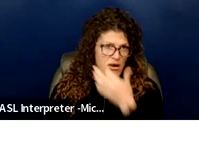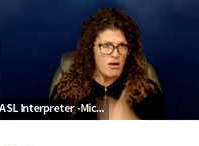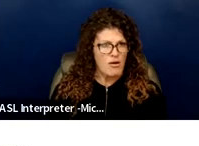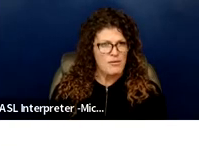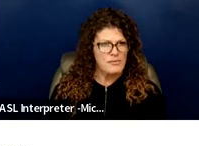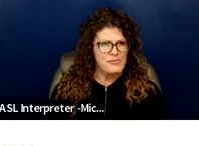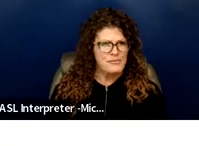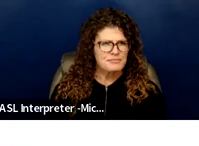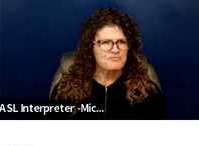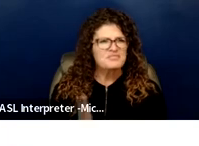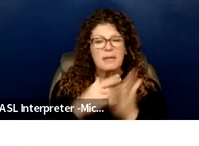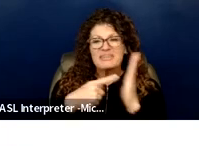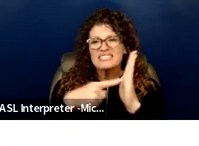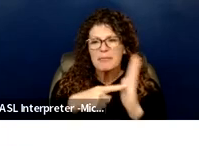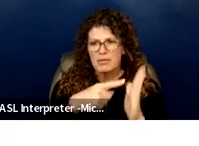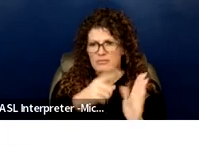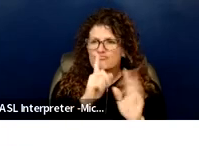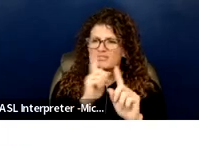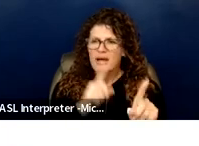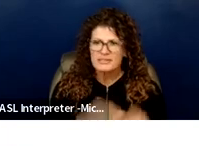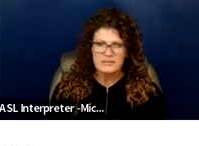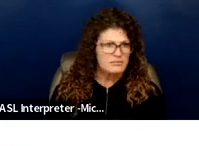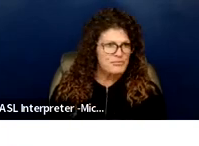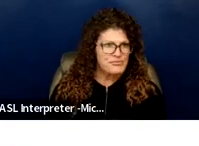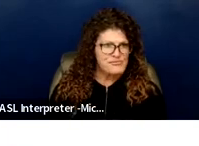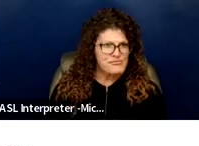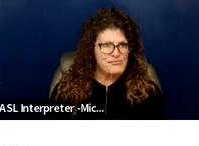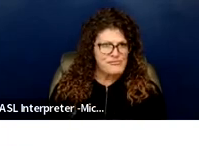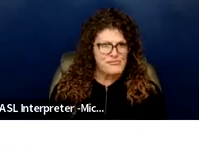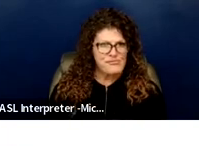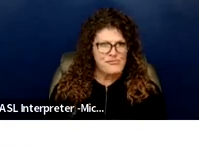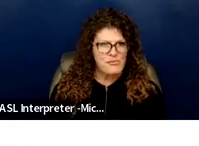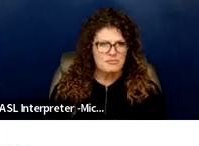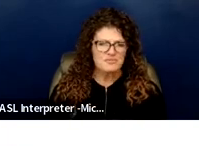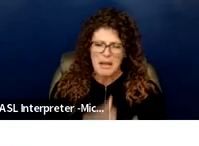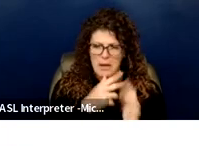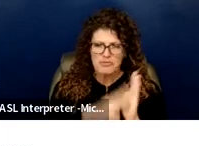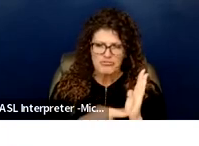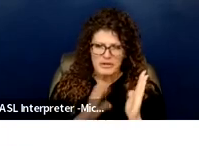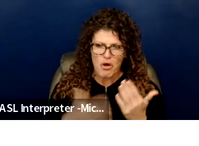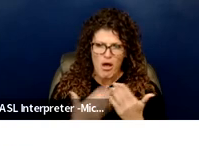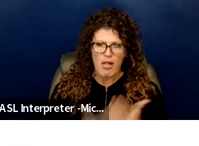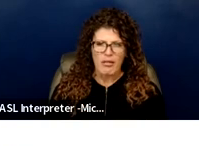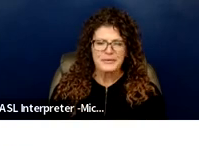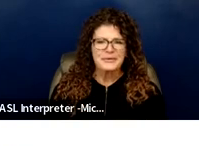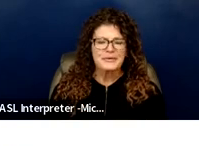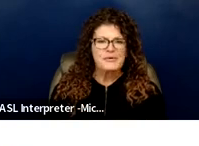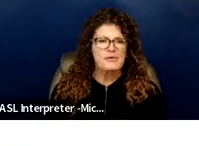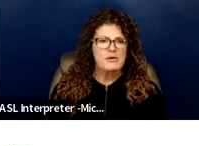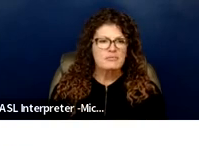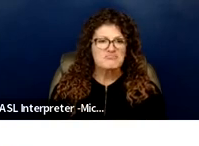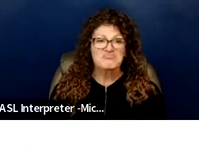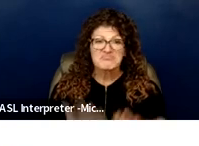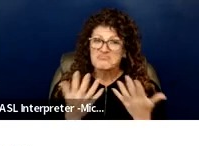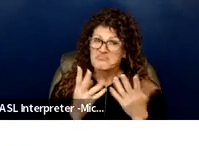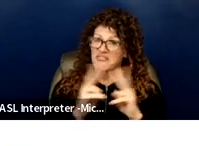These are also some examples of responses in each cluster. I won't read them all, but they're quite colorful